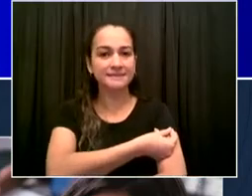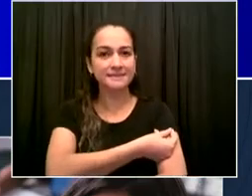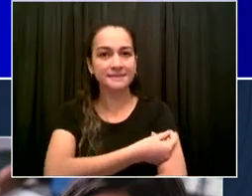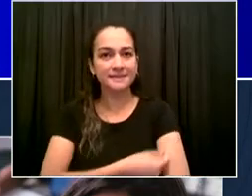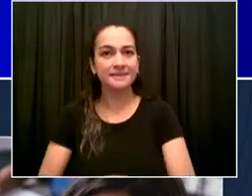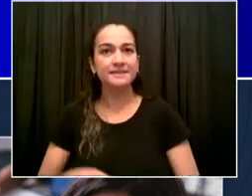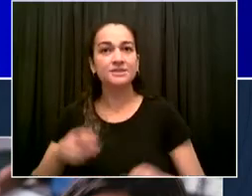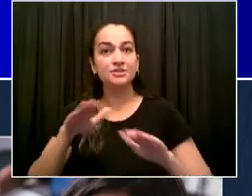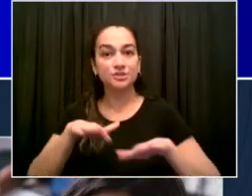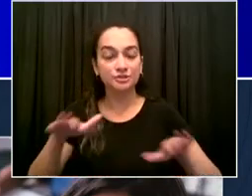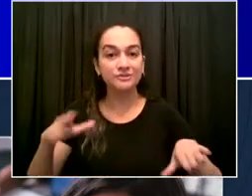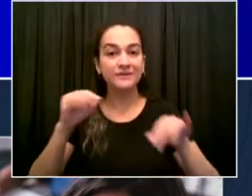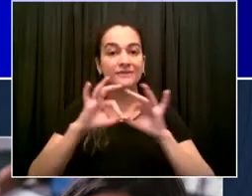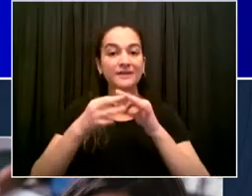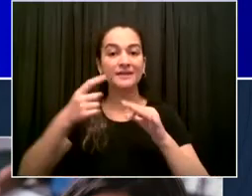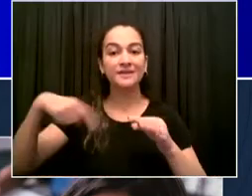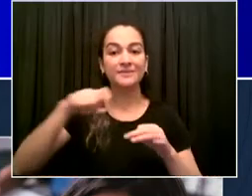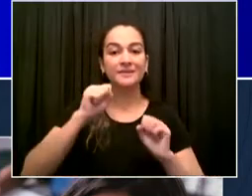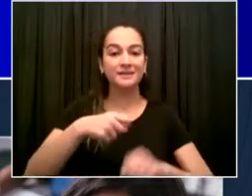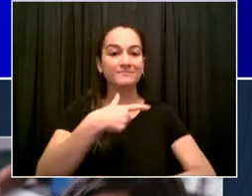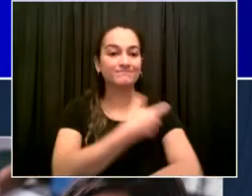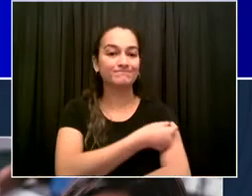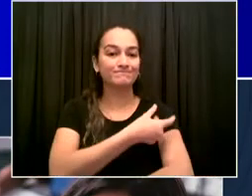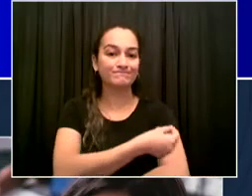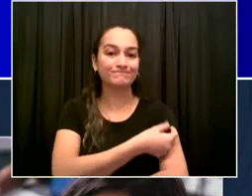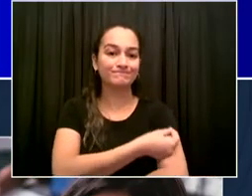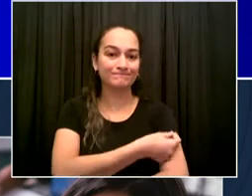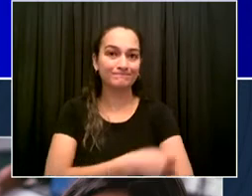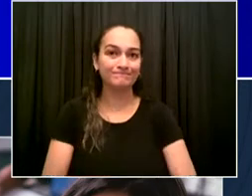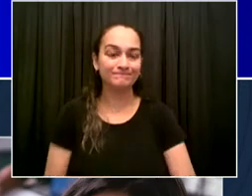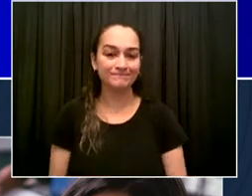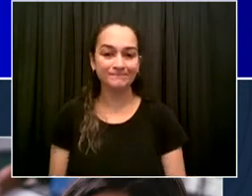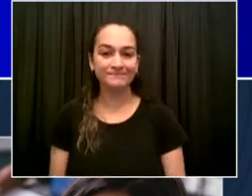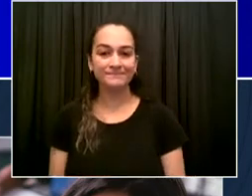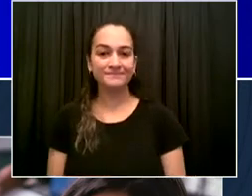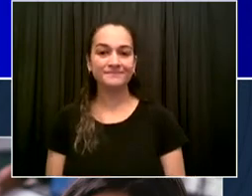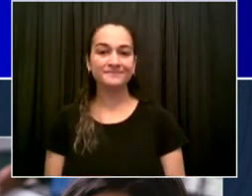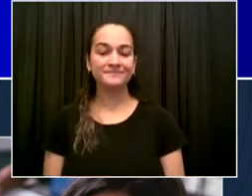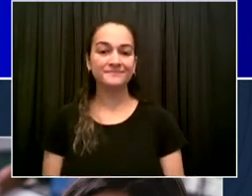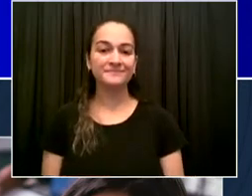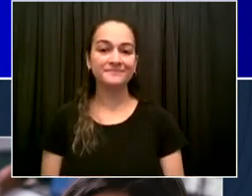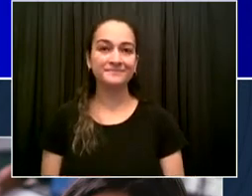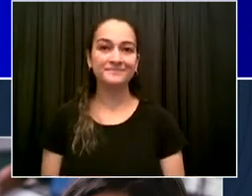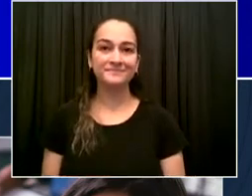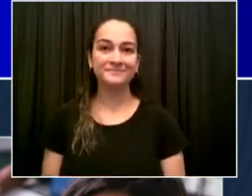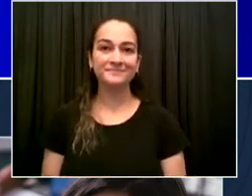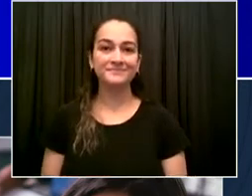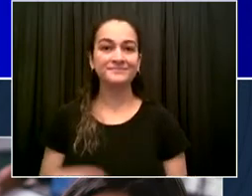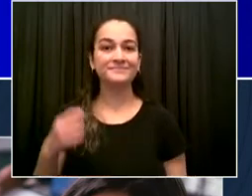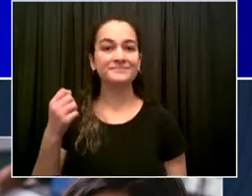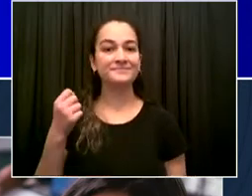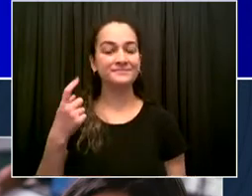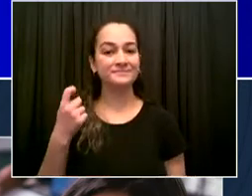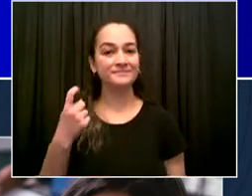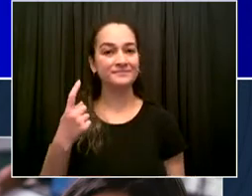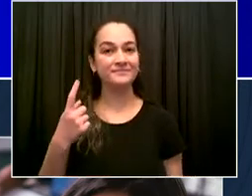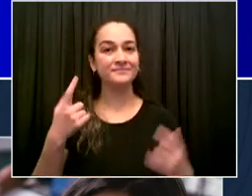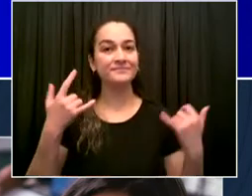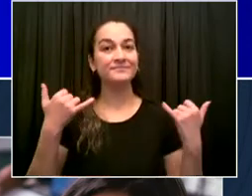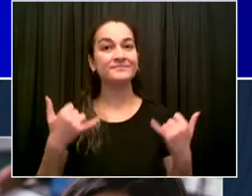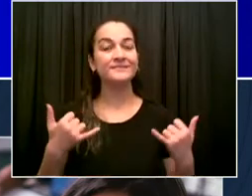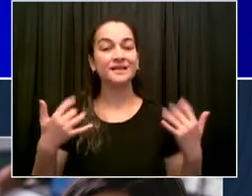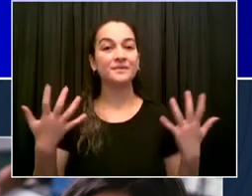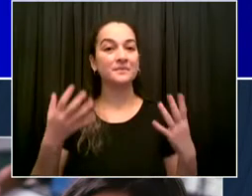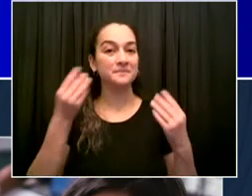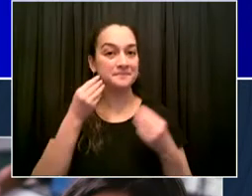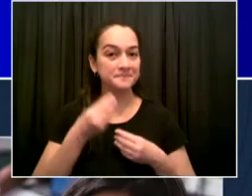incentive program as well. So we've launched an intensive back-to-school vaccination campaign. Already in the